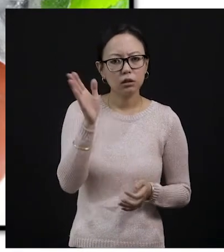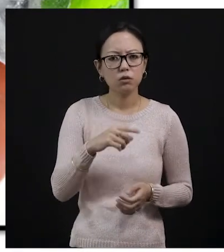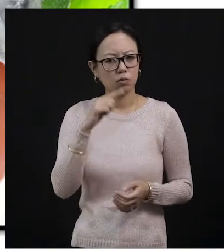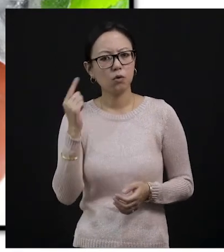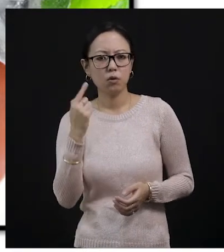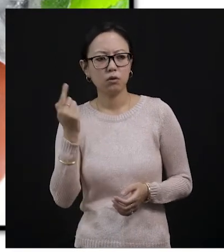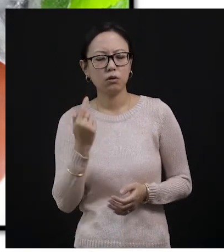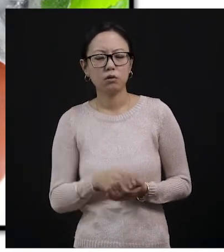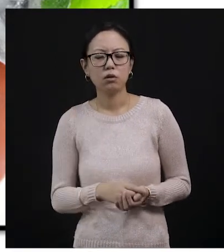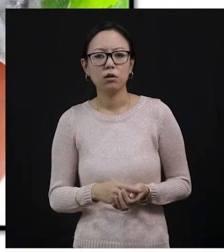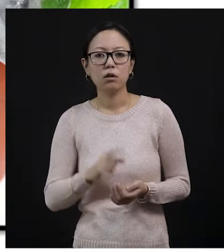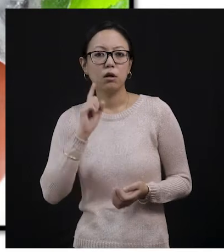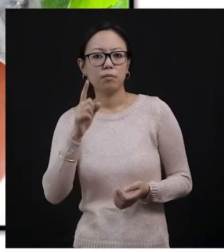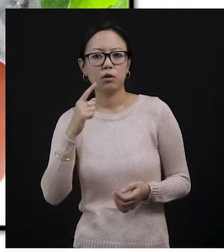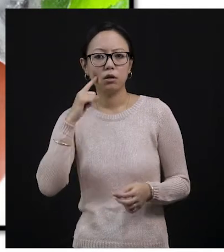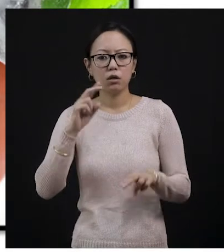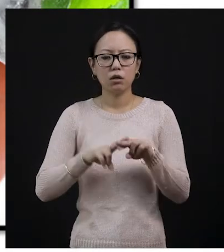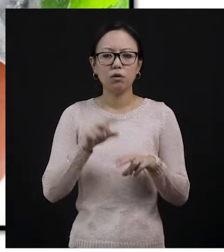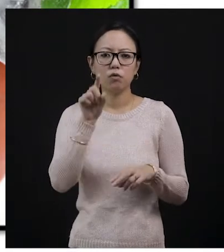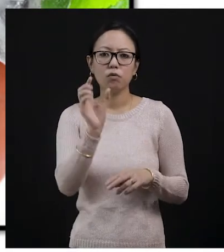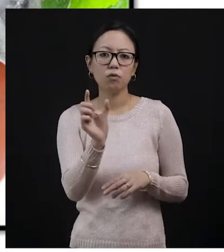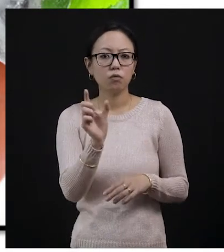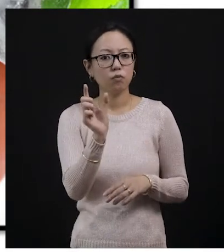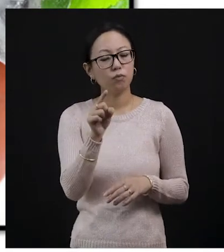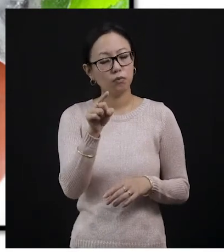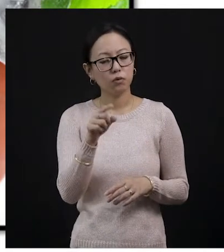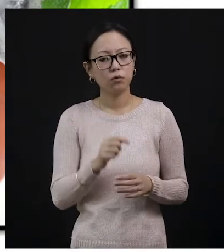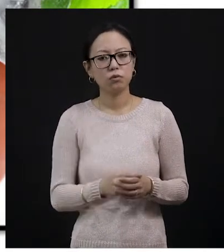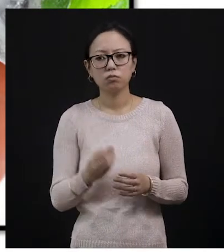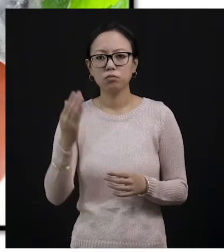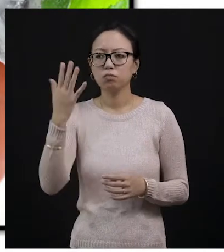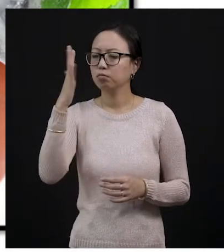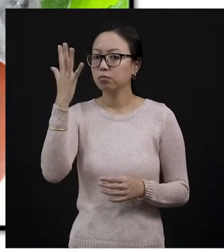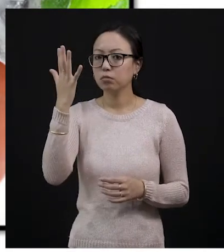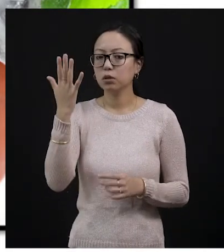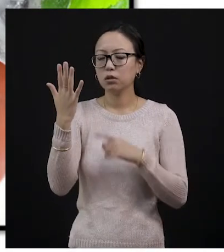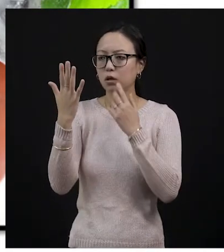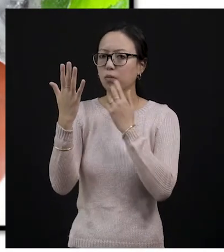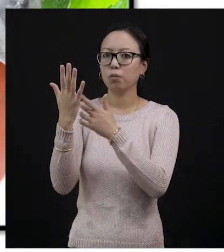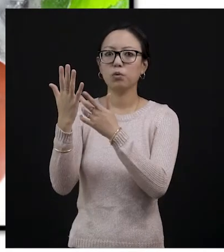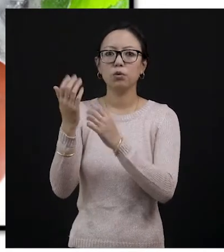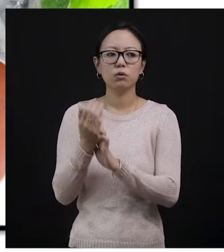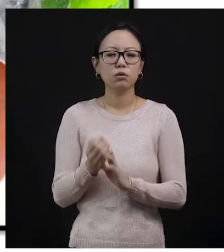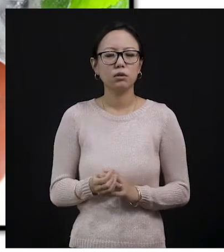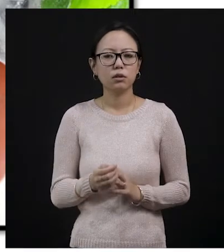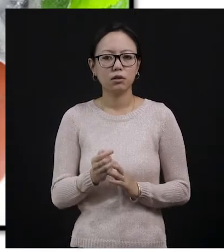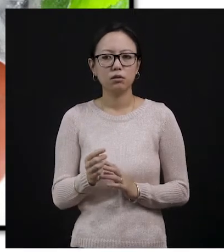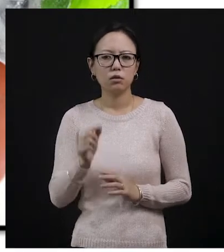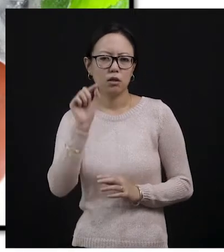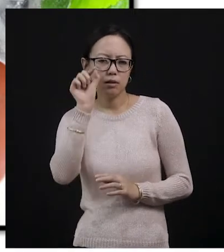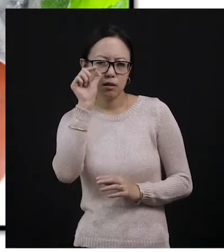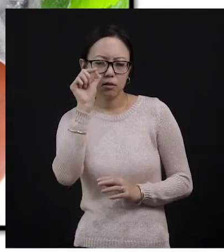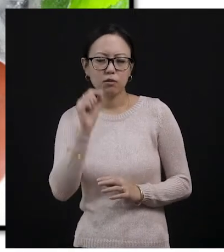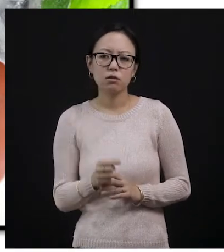fell on the mirror, it becomes liquid, like water. Just like that,